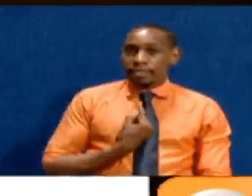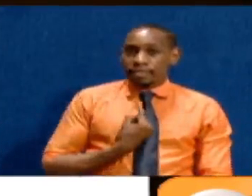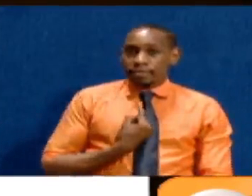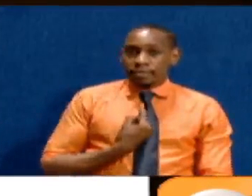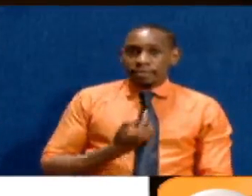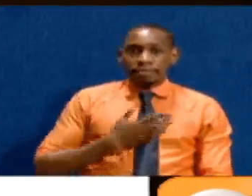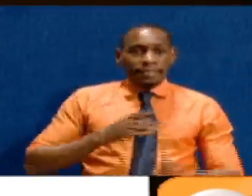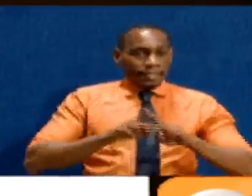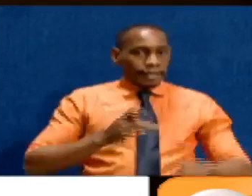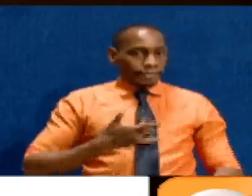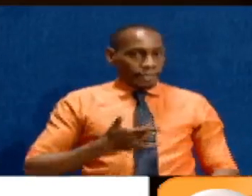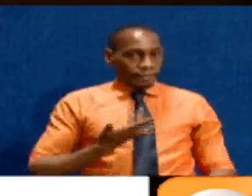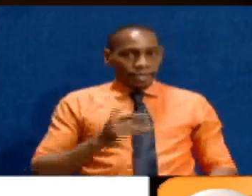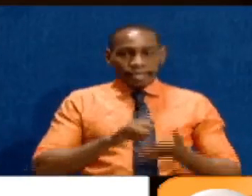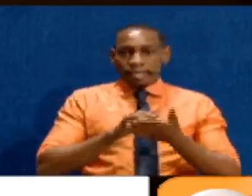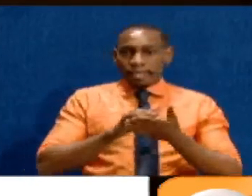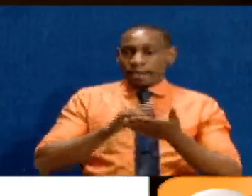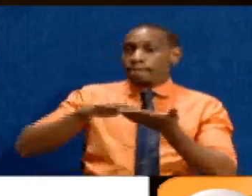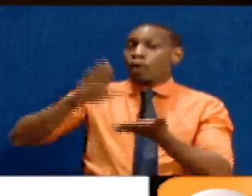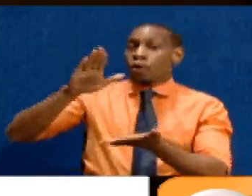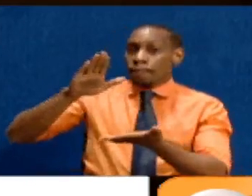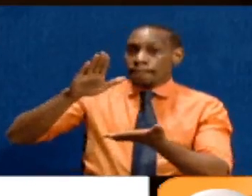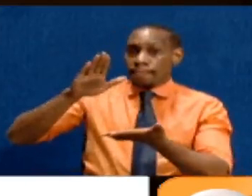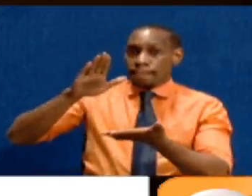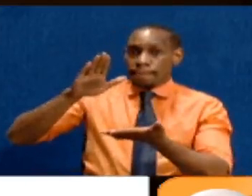so I started feeling, you know, being more,